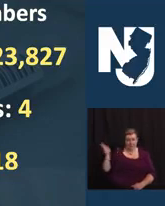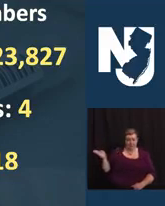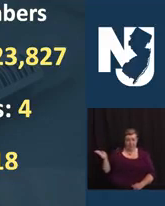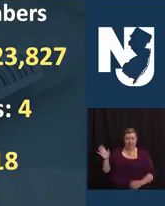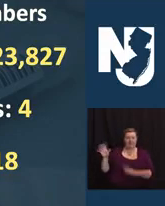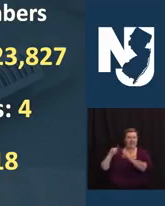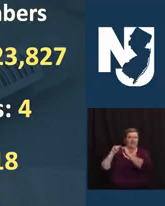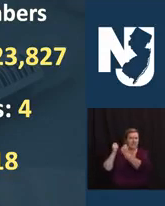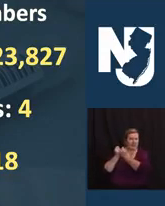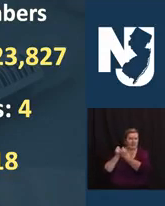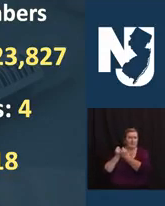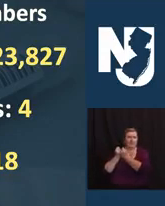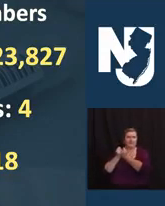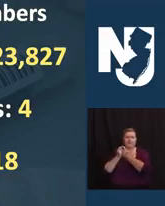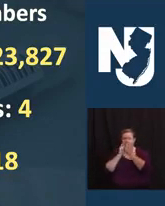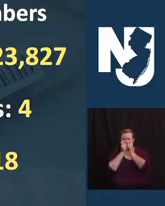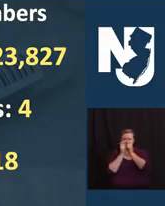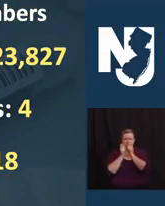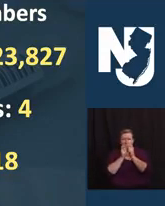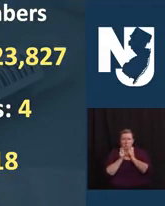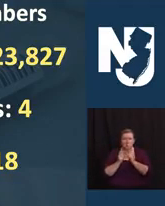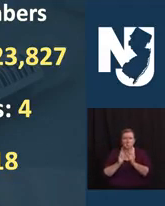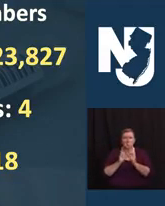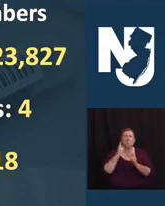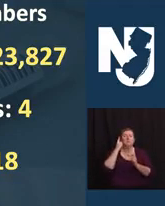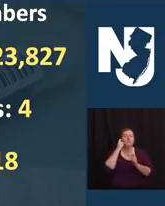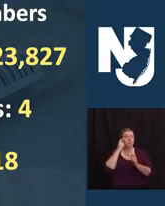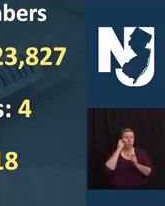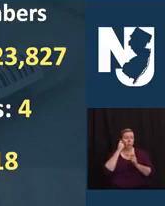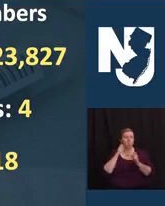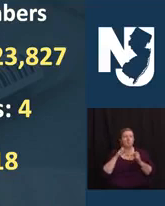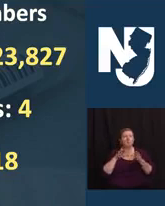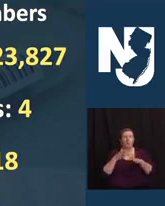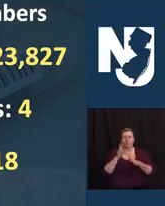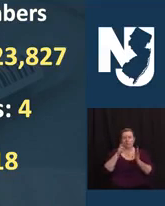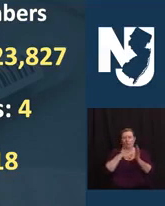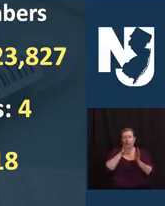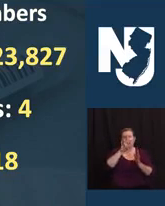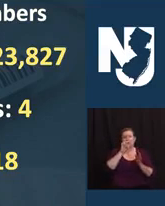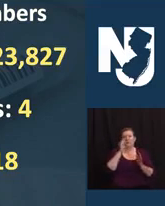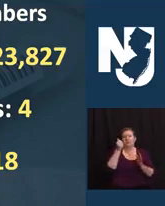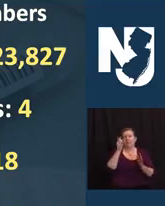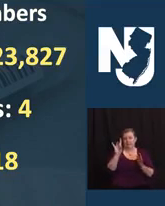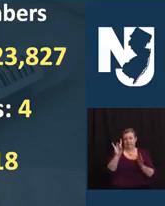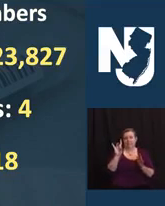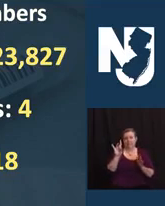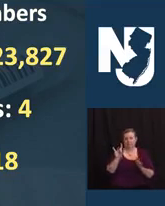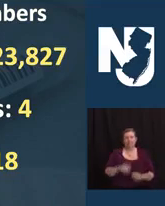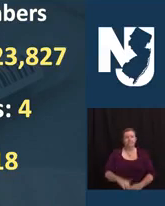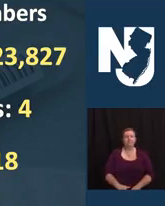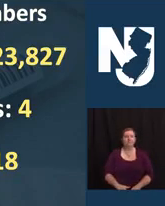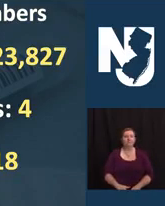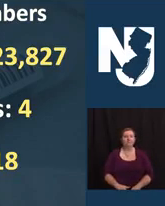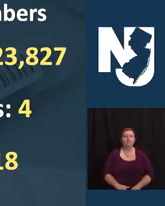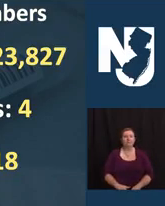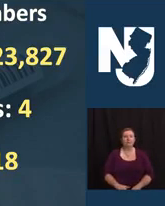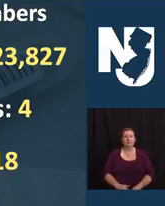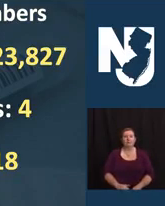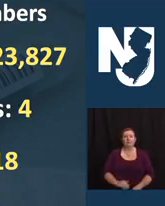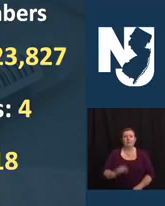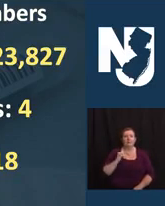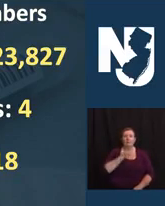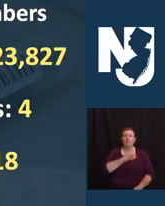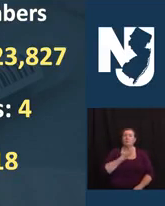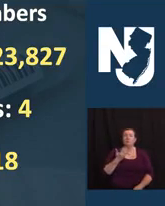probable death toll to a total now of 2,718. As is our regular practice,